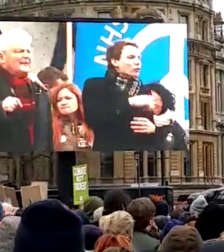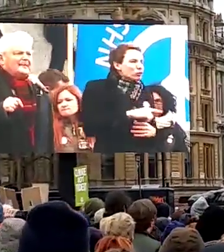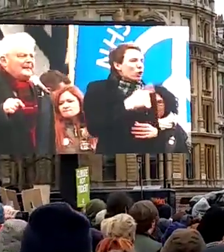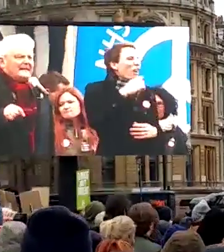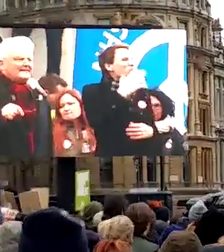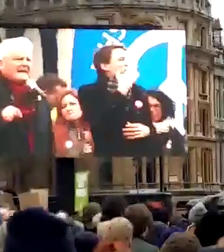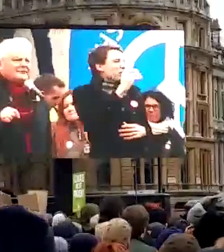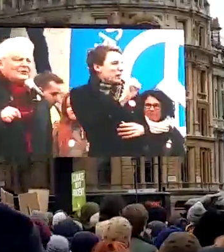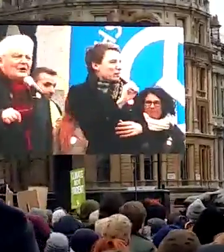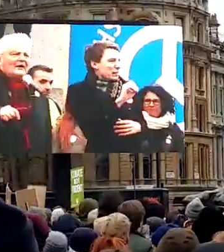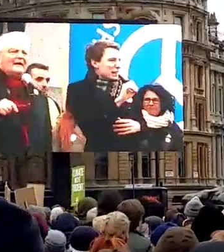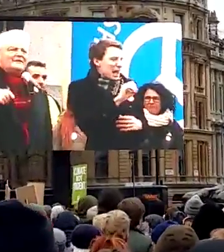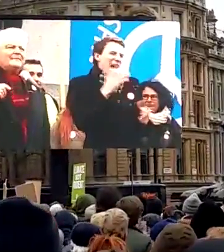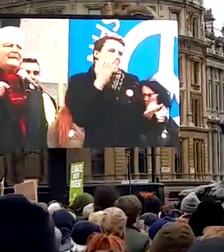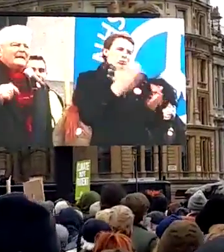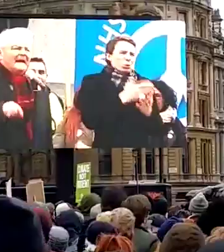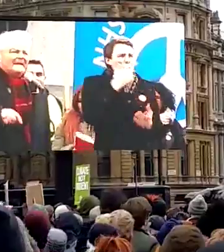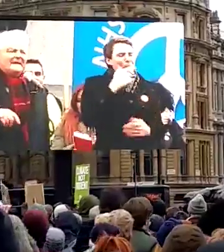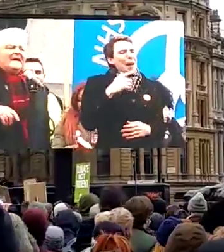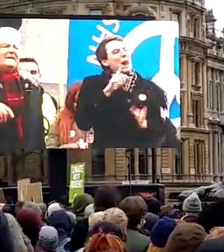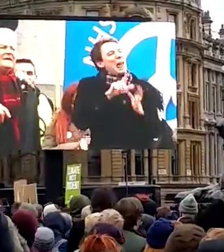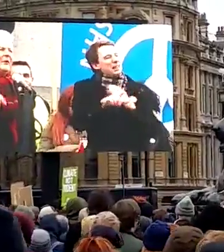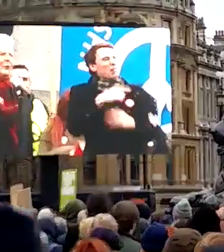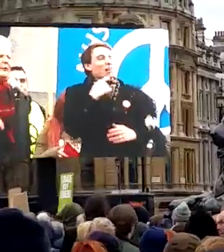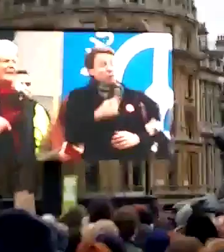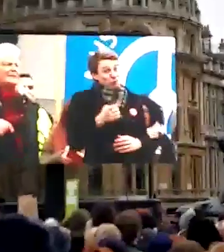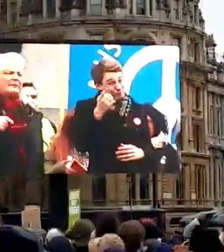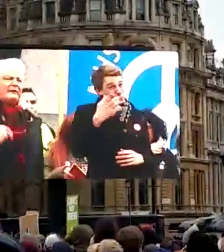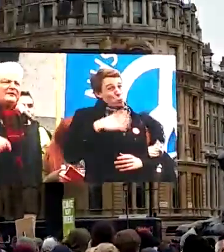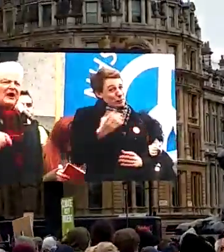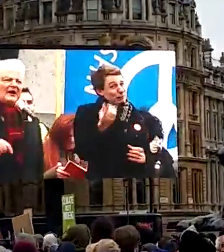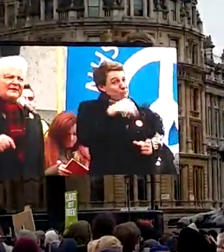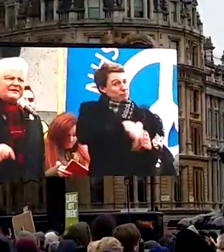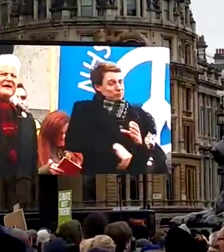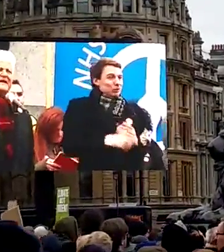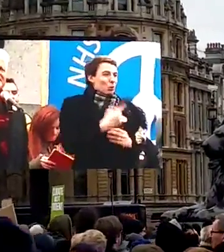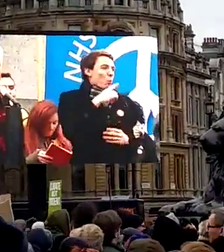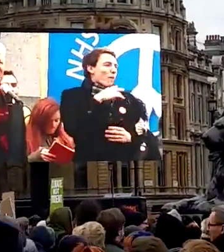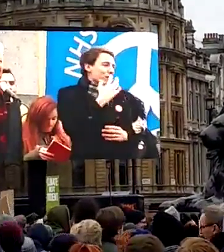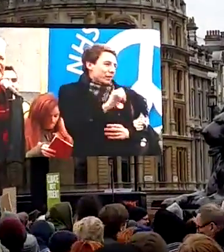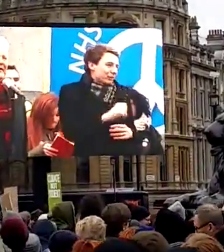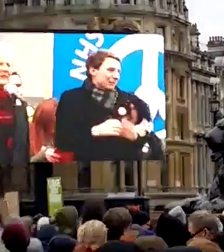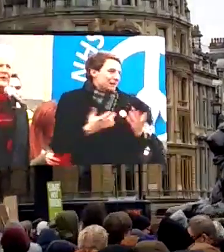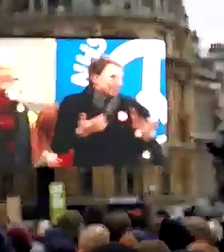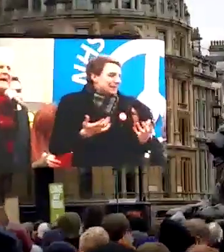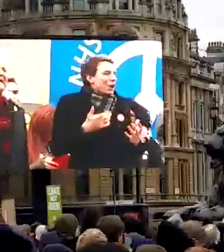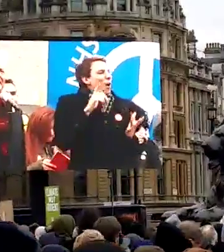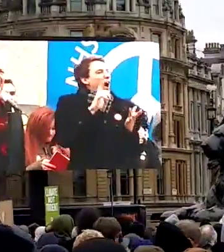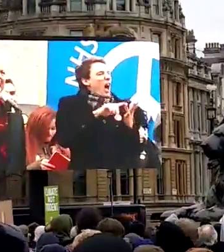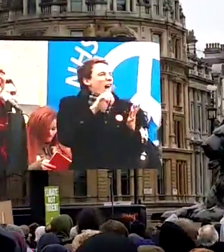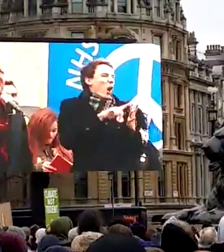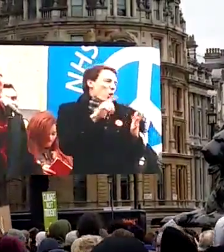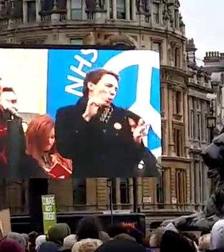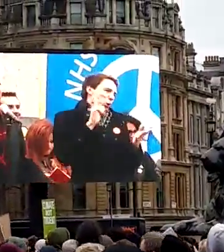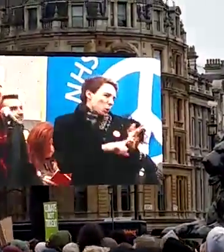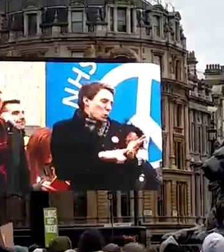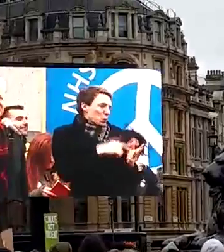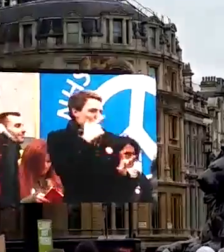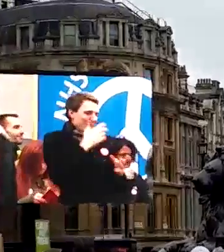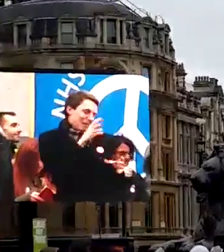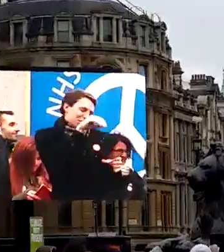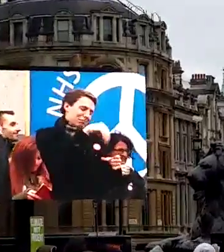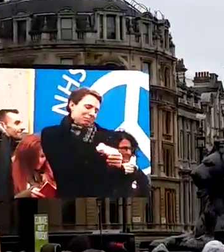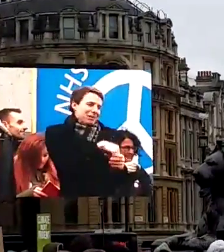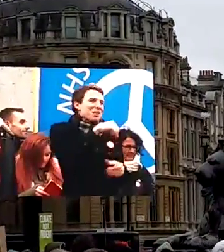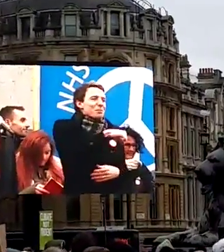her. She'll be pleased, I'm sure. All those rich aunties stick an IOU in the bucket. Be